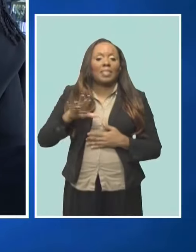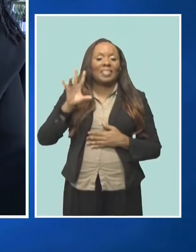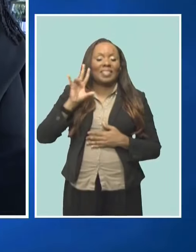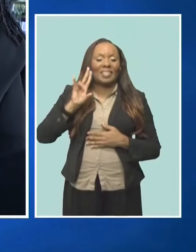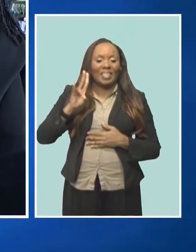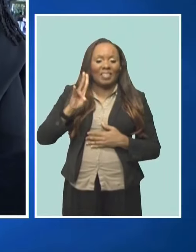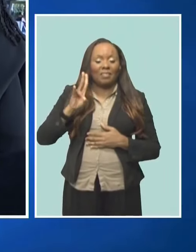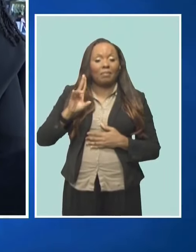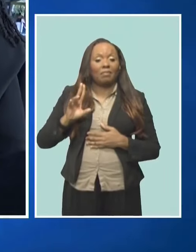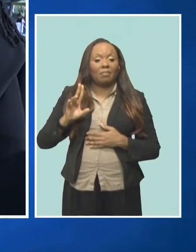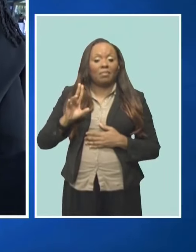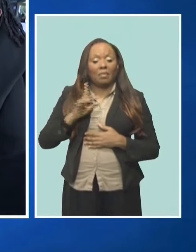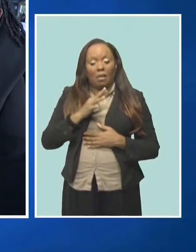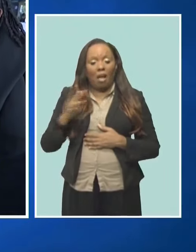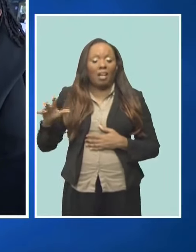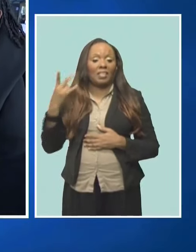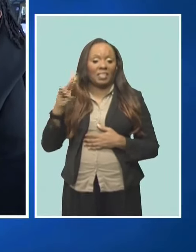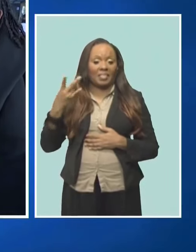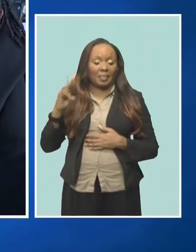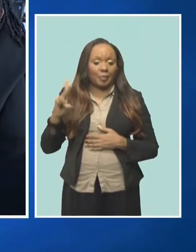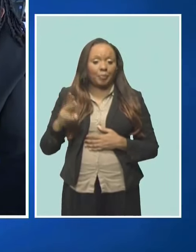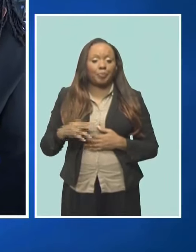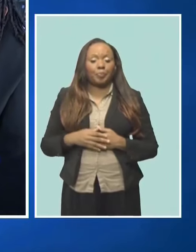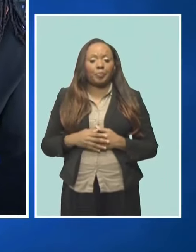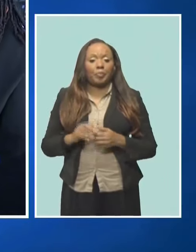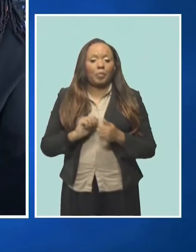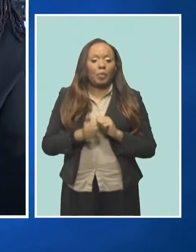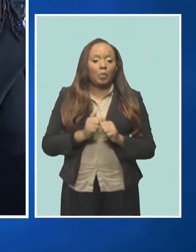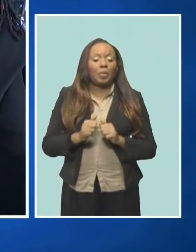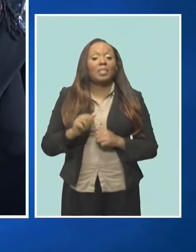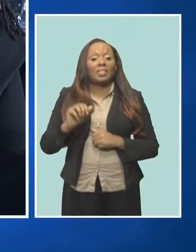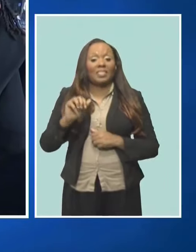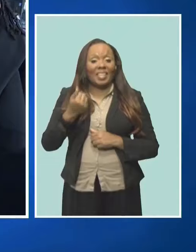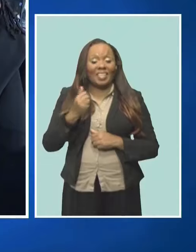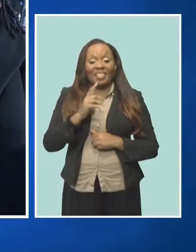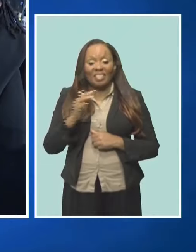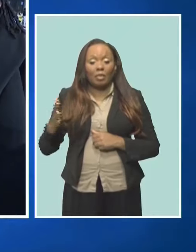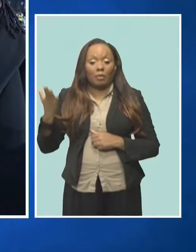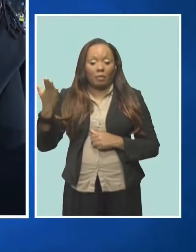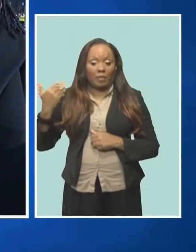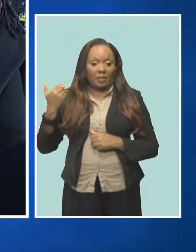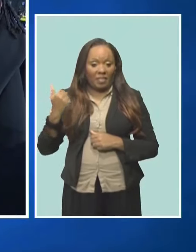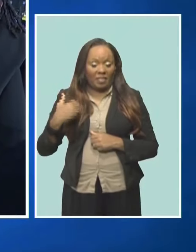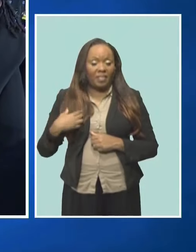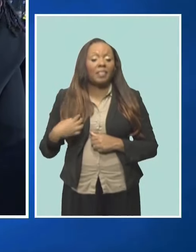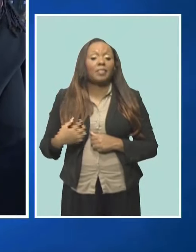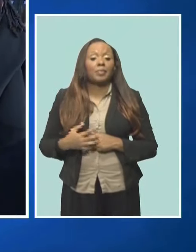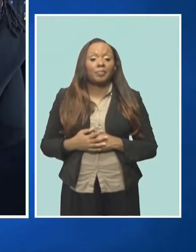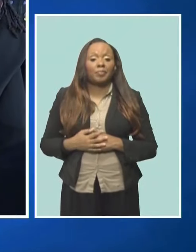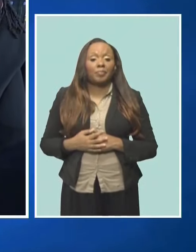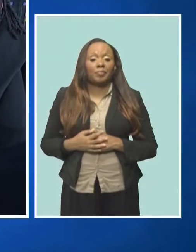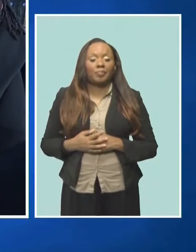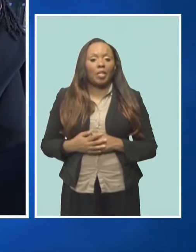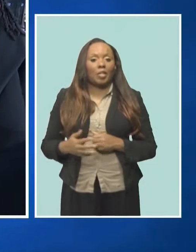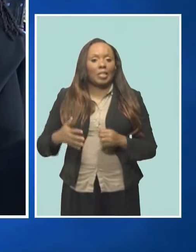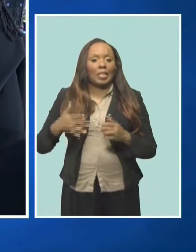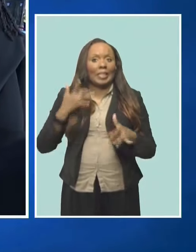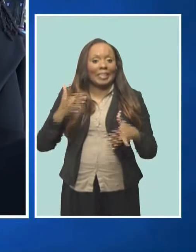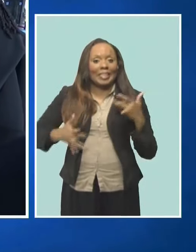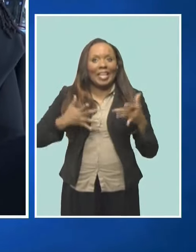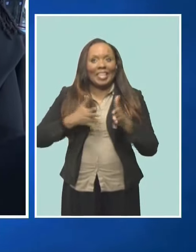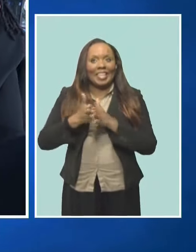of September, and the competition runs from September 10th to 15th. We are really excited. As you can see